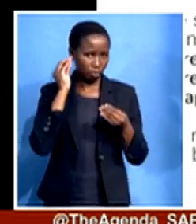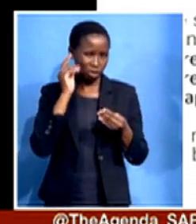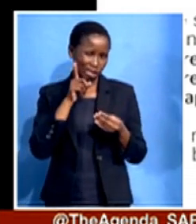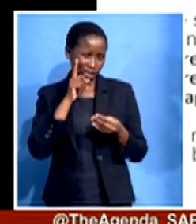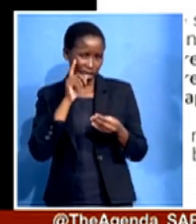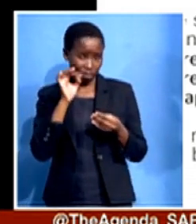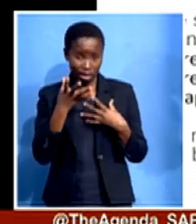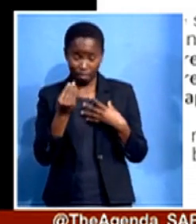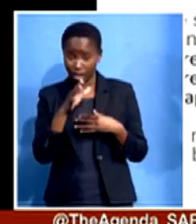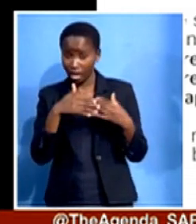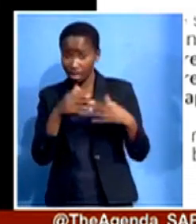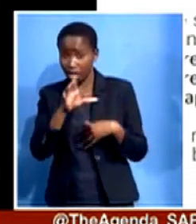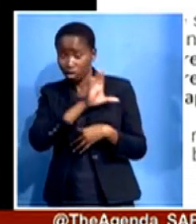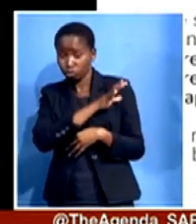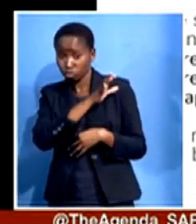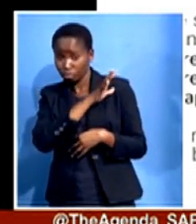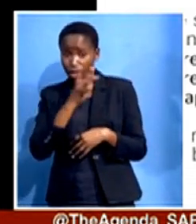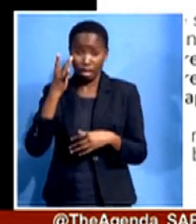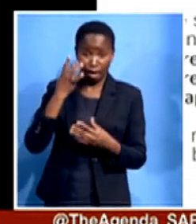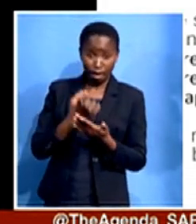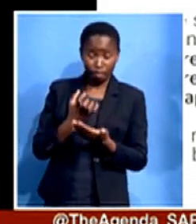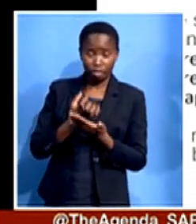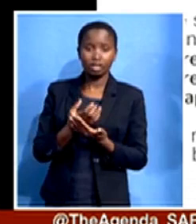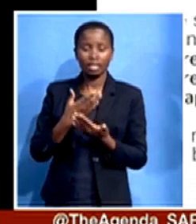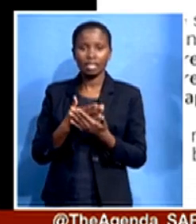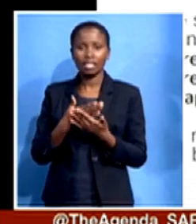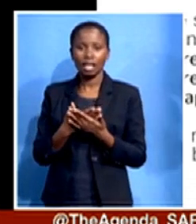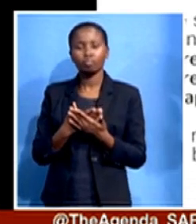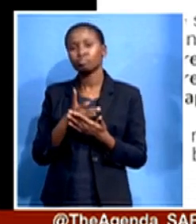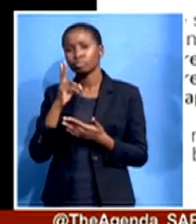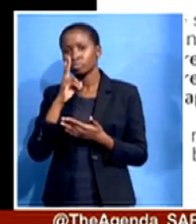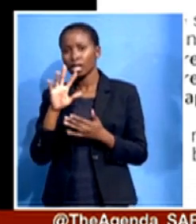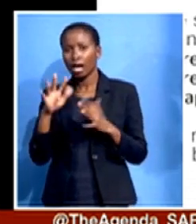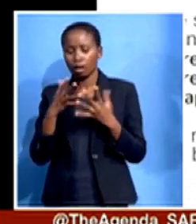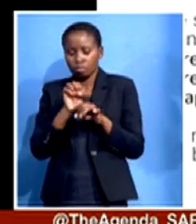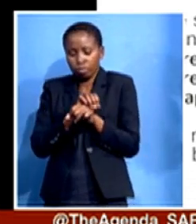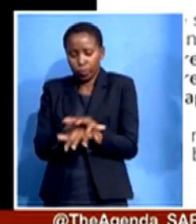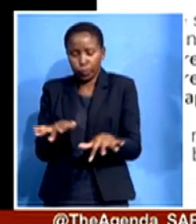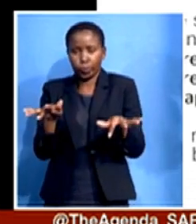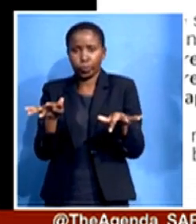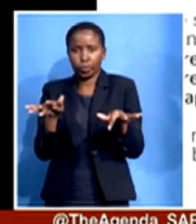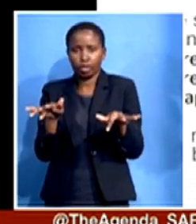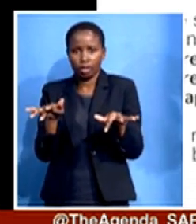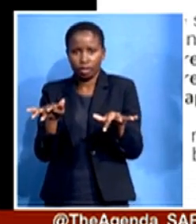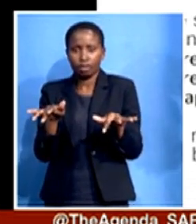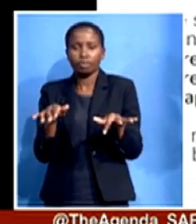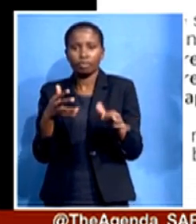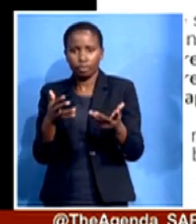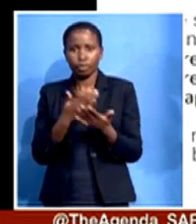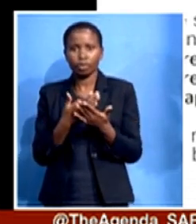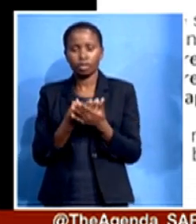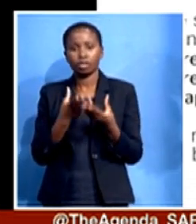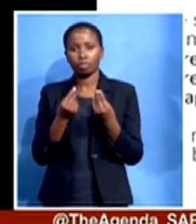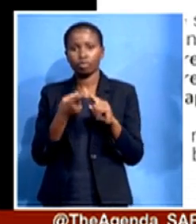evidence to suggest impact of increased transmissibility, pathogenicity, and escape from neutralizing bodies. They have done